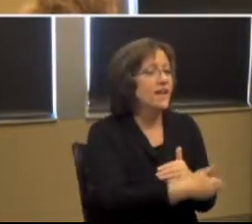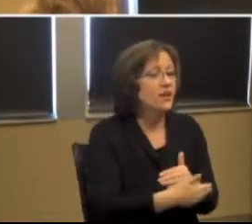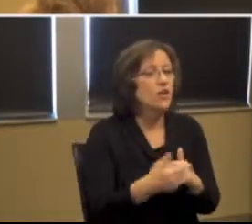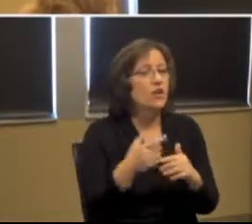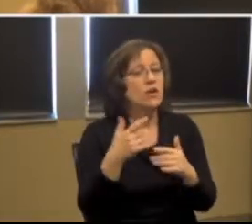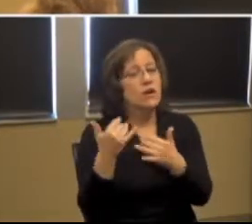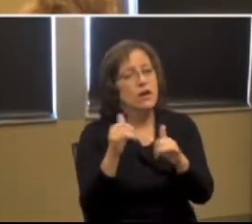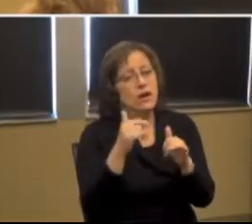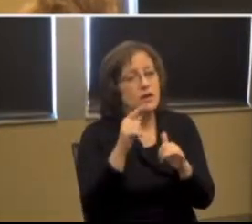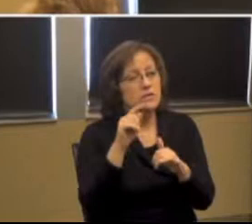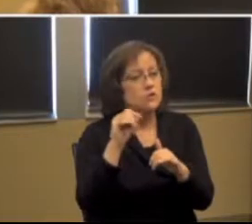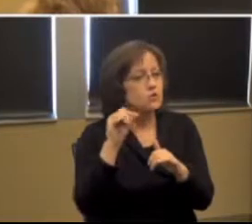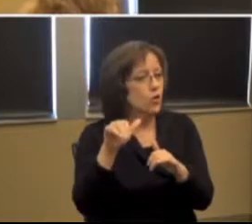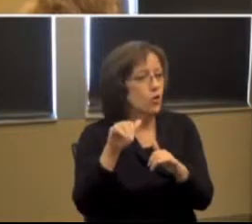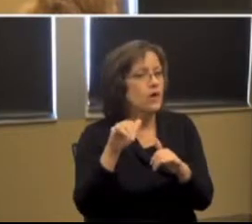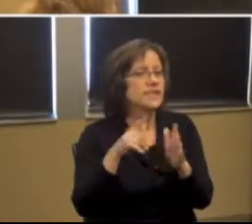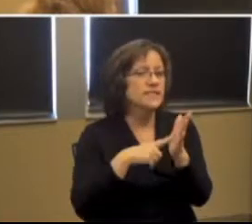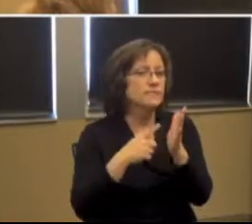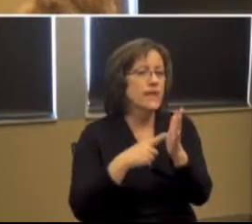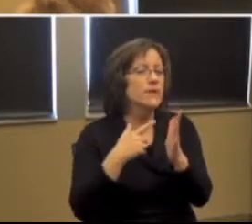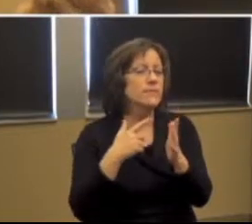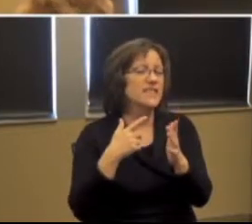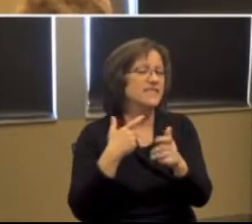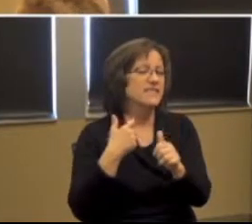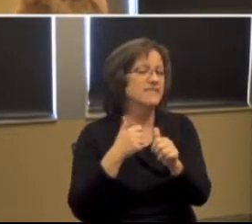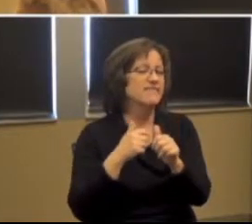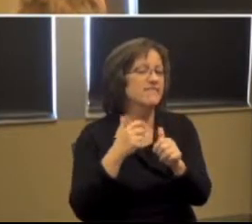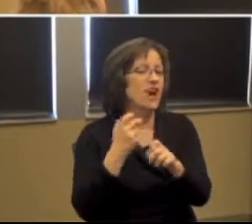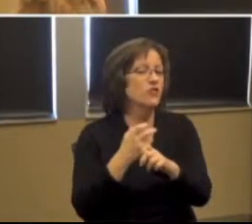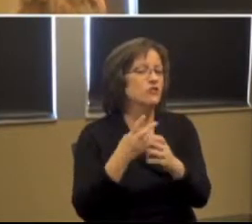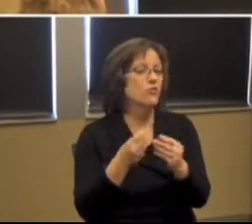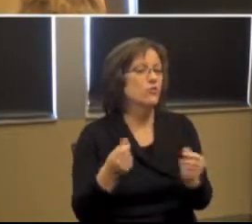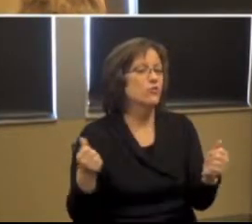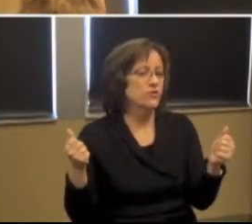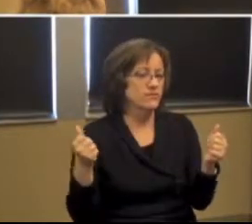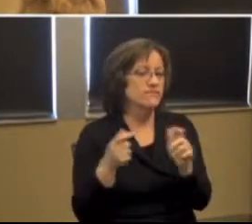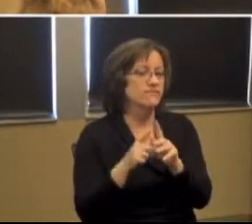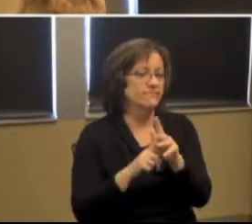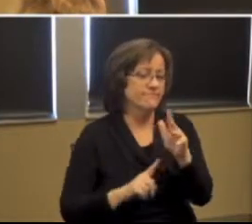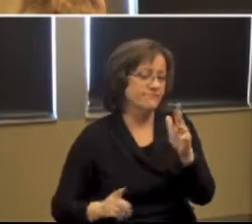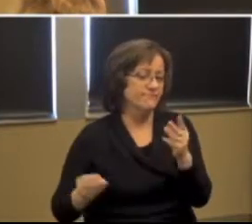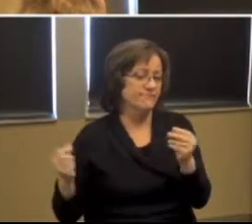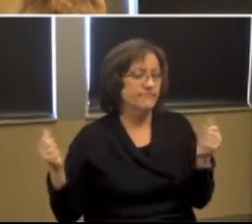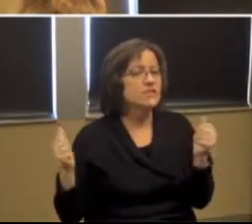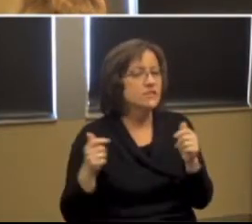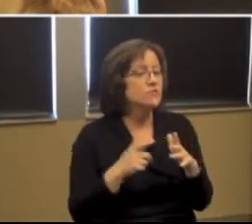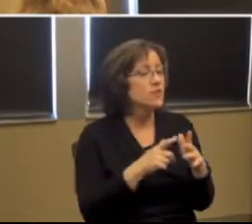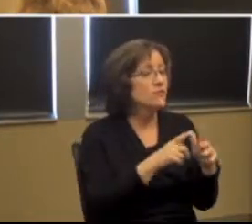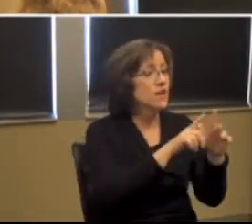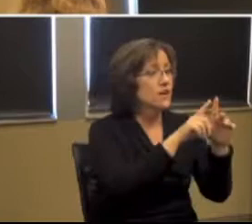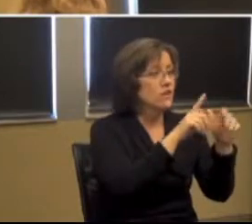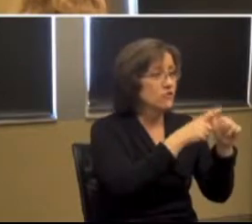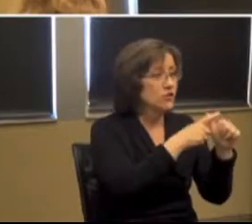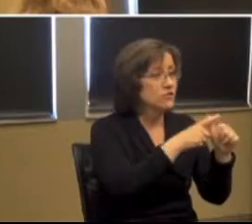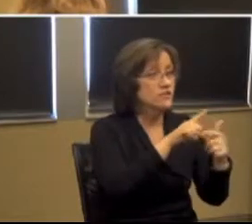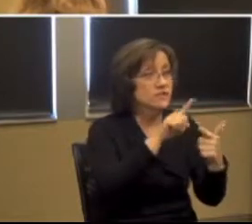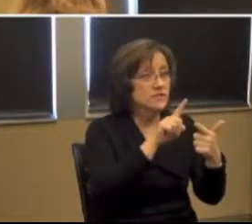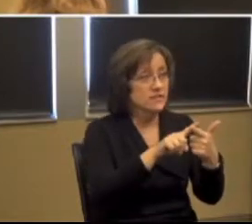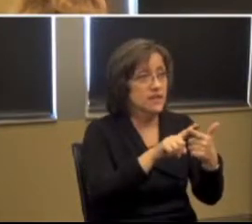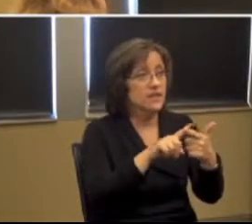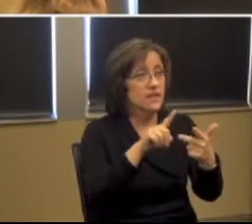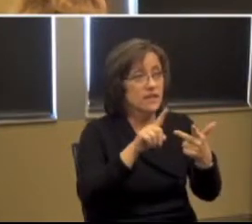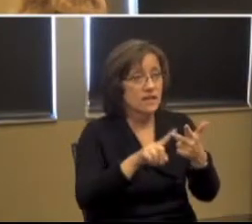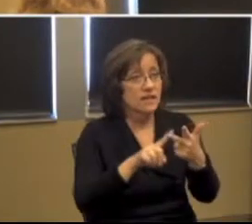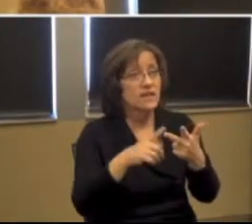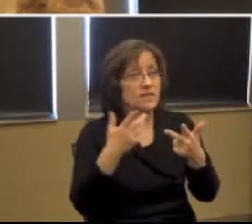to get away from the stimming component. So we'll put in an activity that definitely has a clear beginning and a clear end that's very